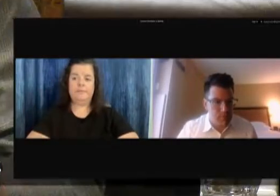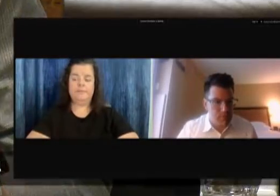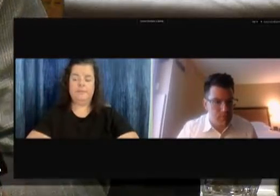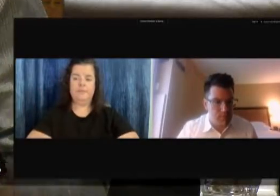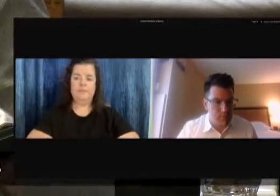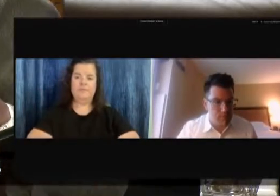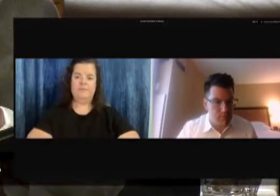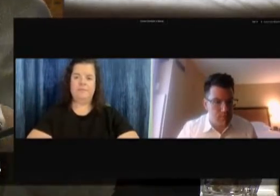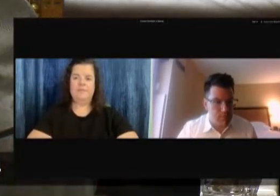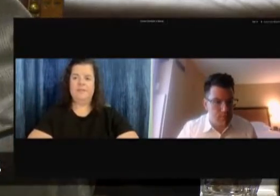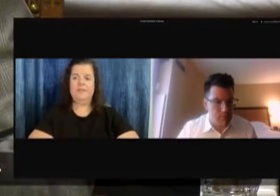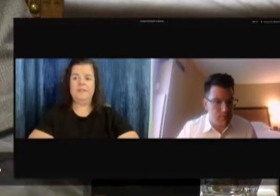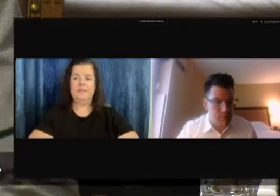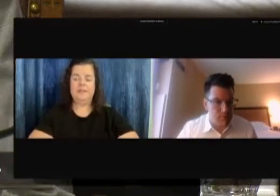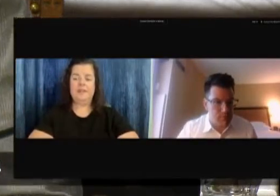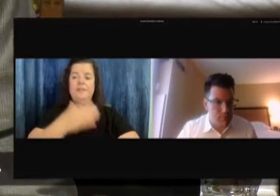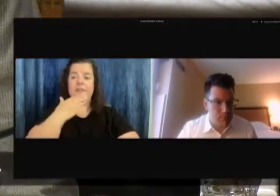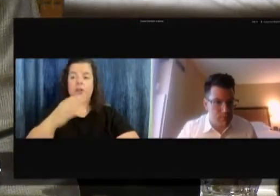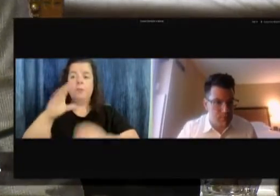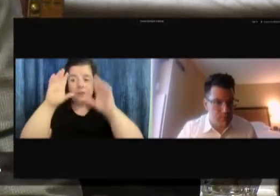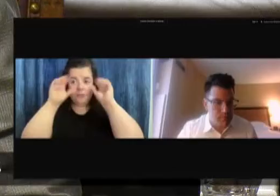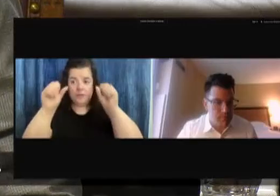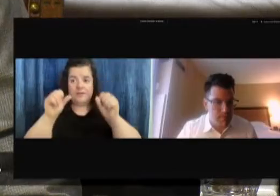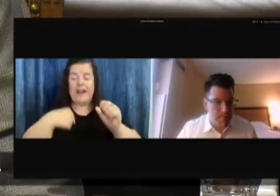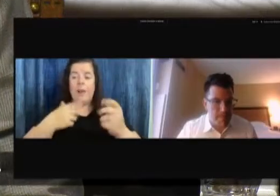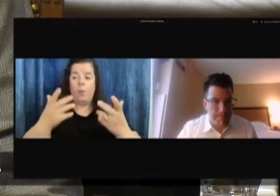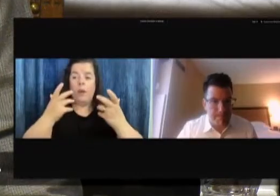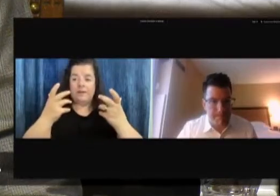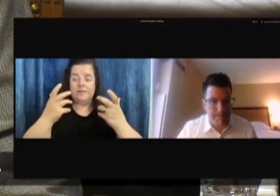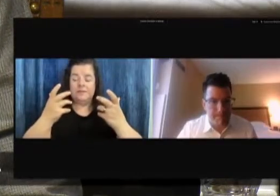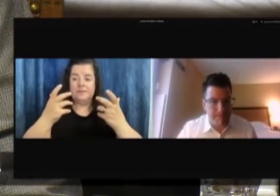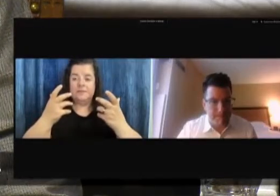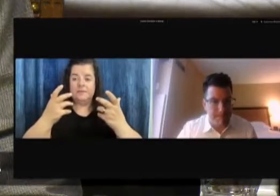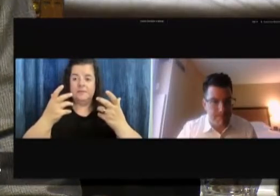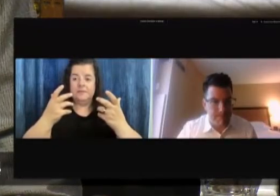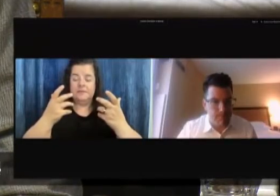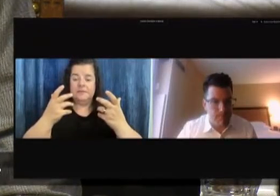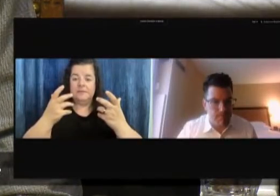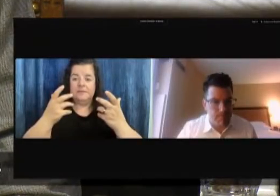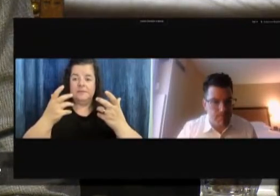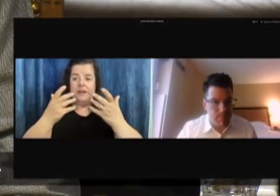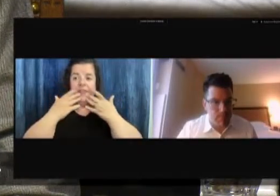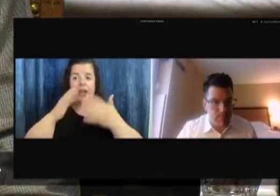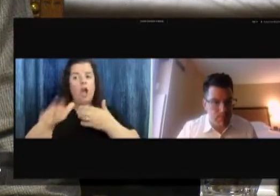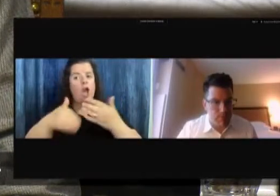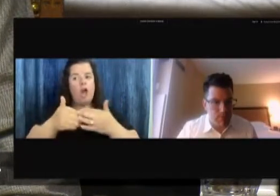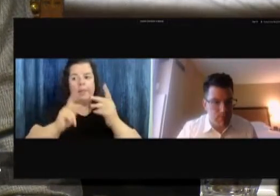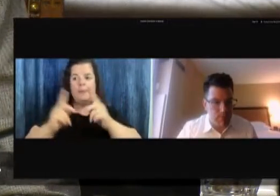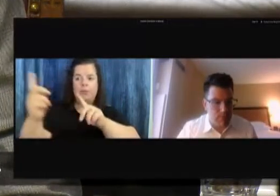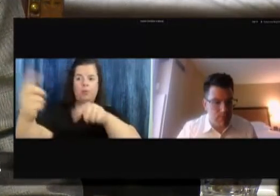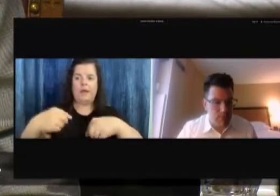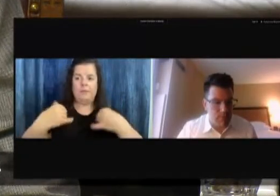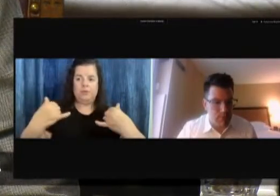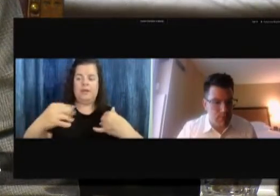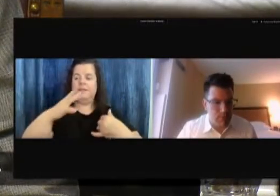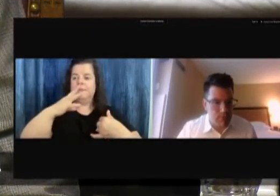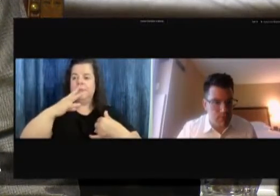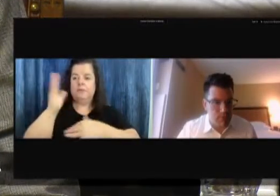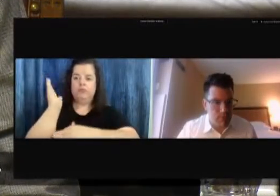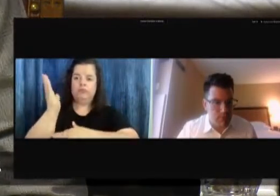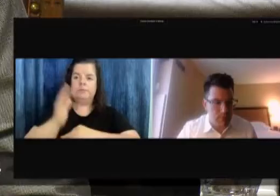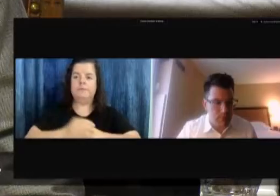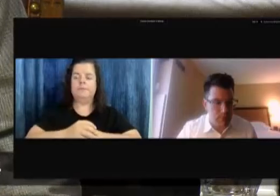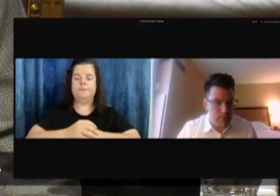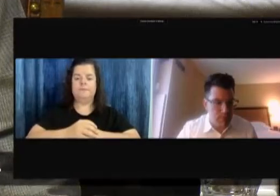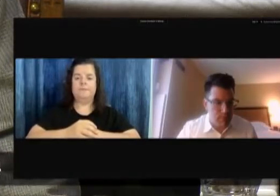Thank you, Mr. President. I just wanted to thank all the speakers, of course, who have put in, well,